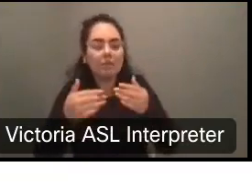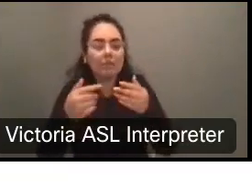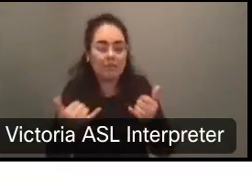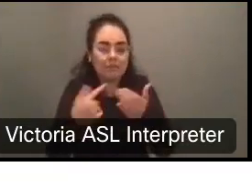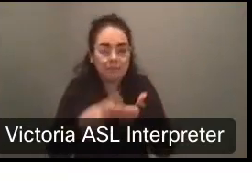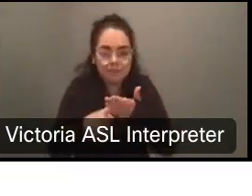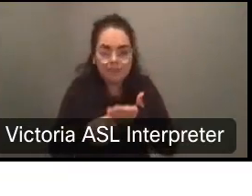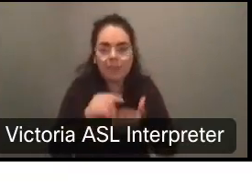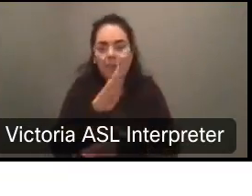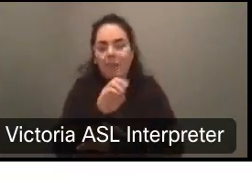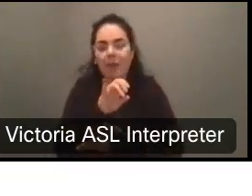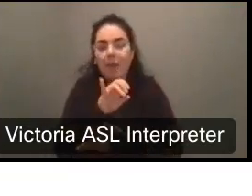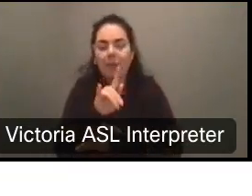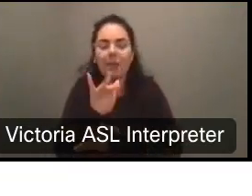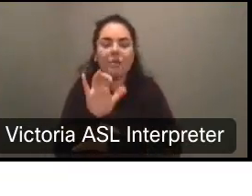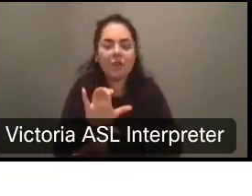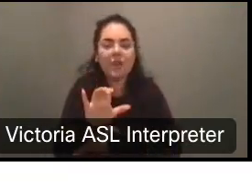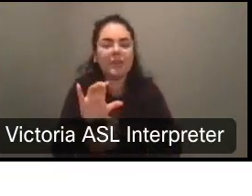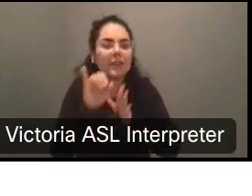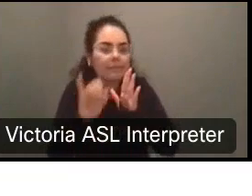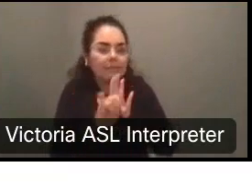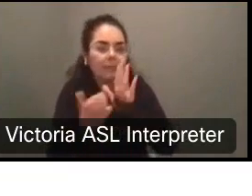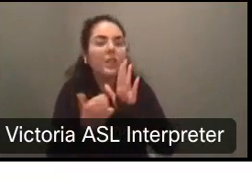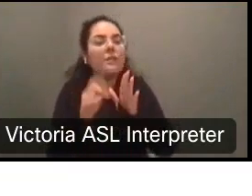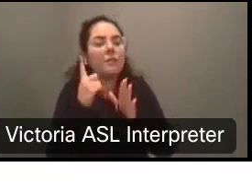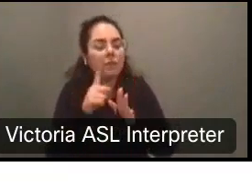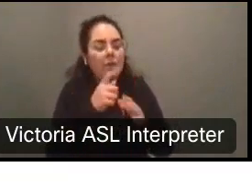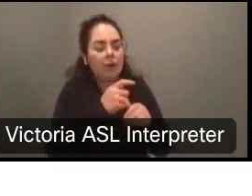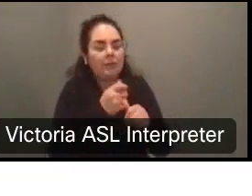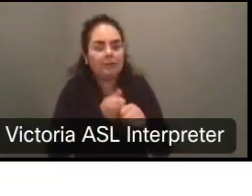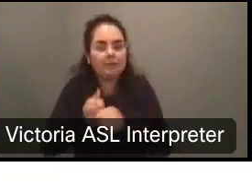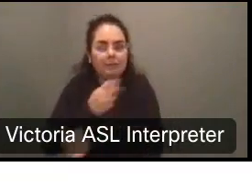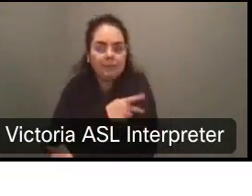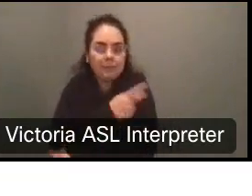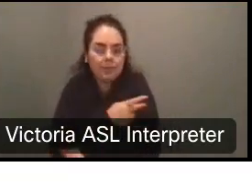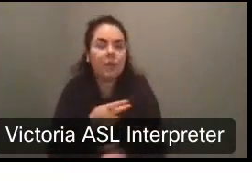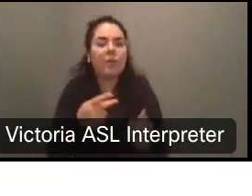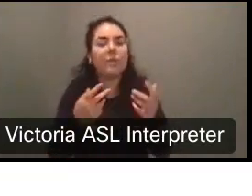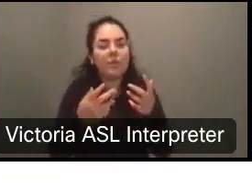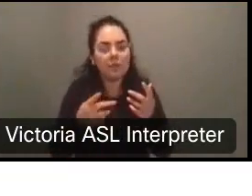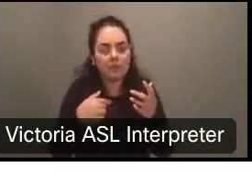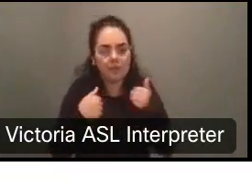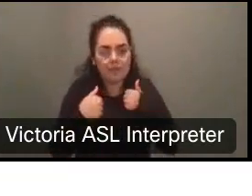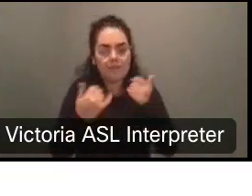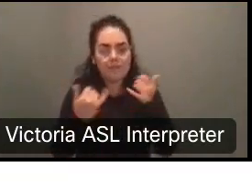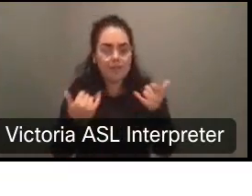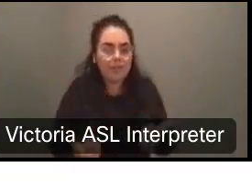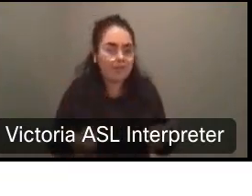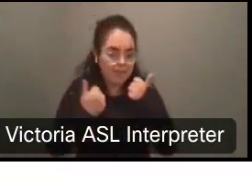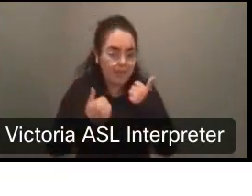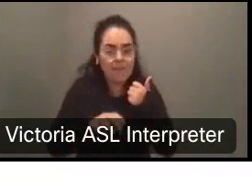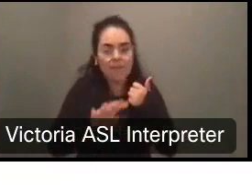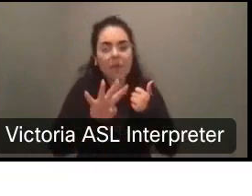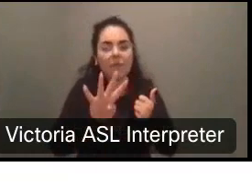biometric authentication, identification of our patients. We have been rolling out, and we are now live at 4 of our acute